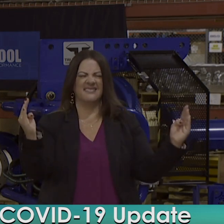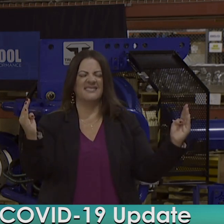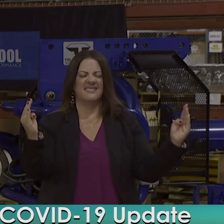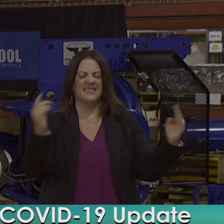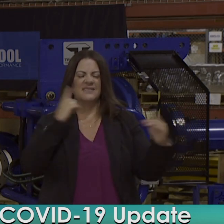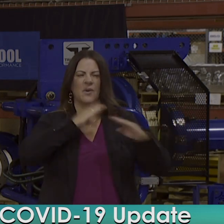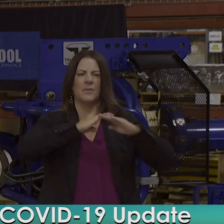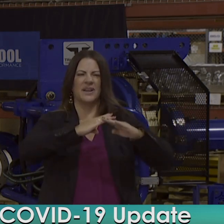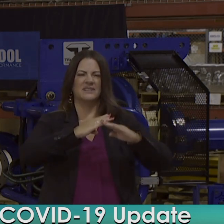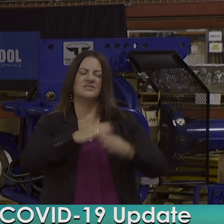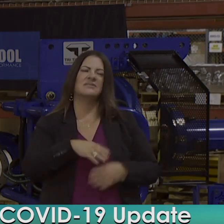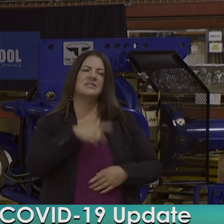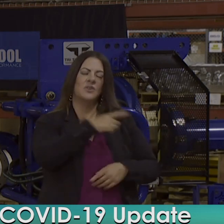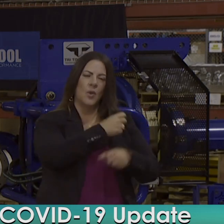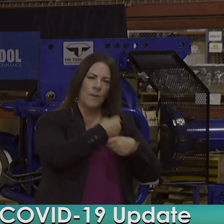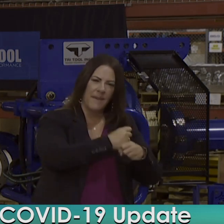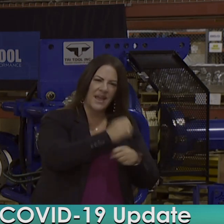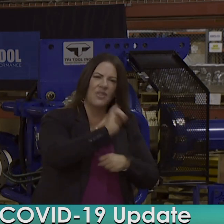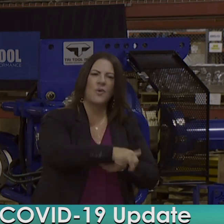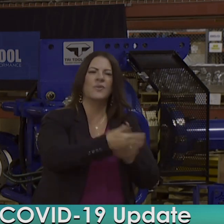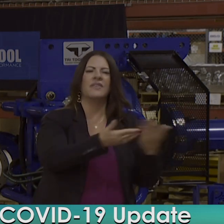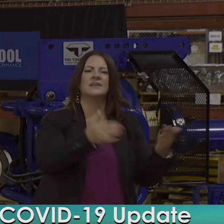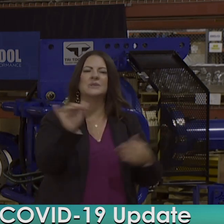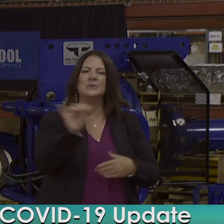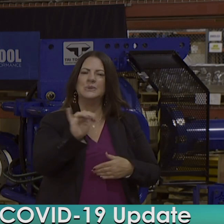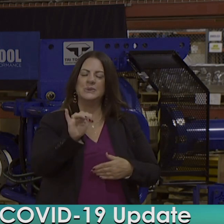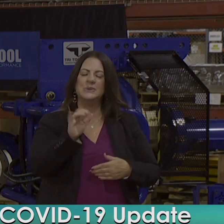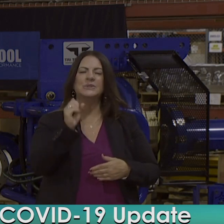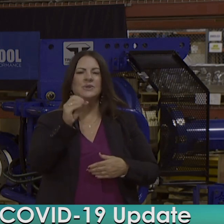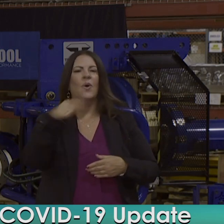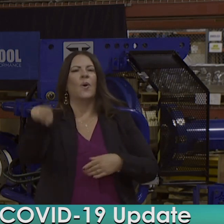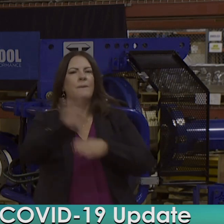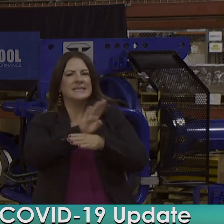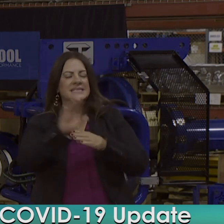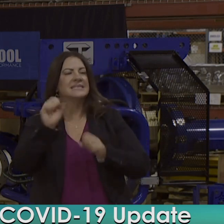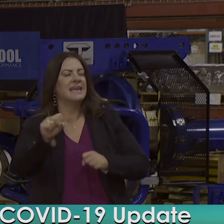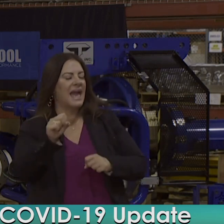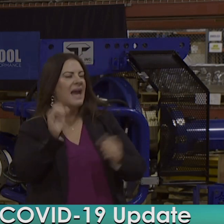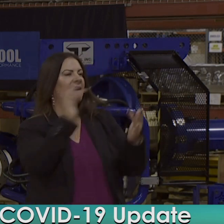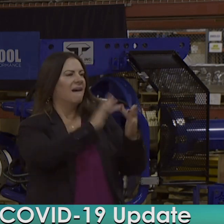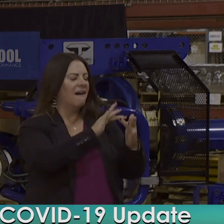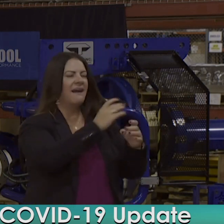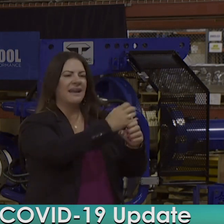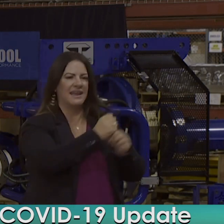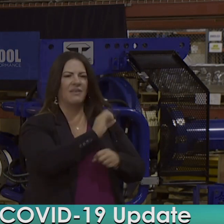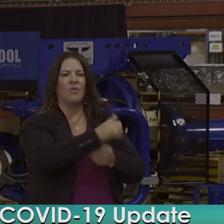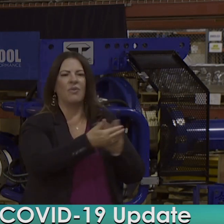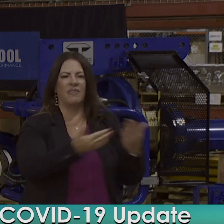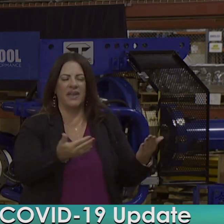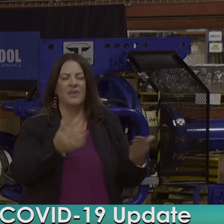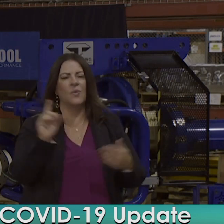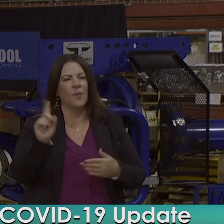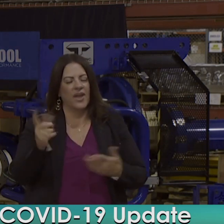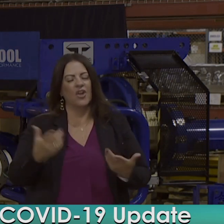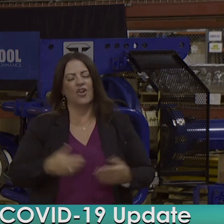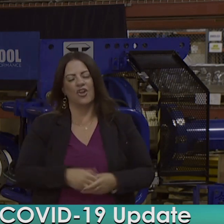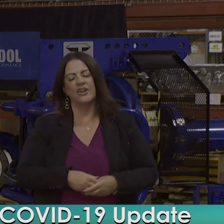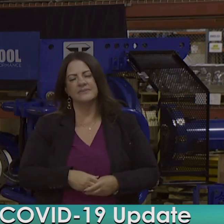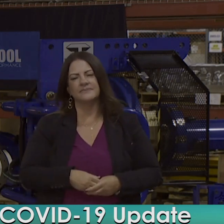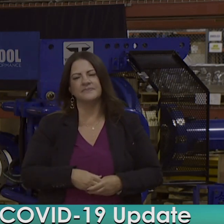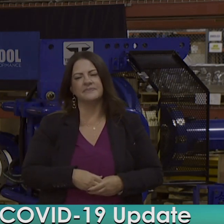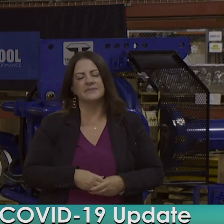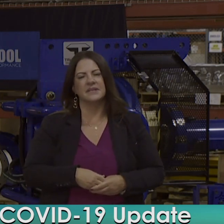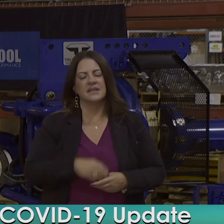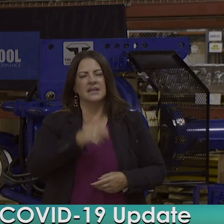of companies that are meeting this moment, that have really stepped up, retooled to be supportive, not just retooled to make